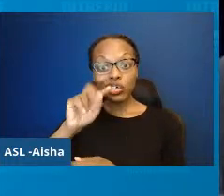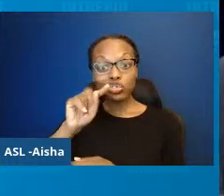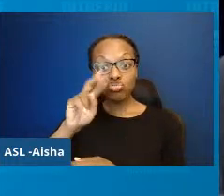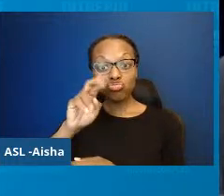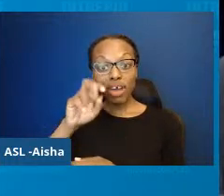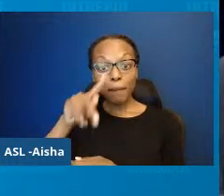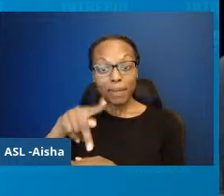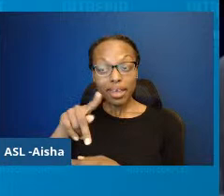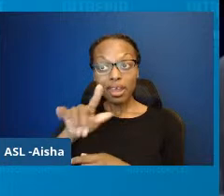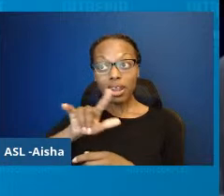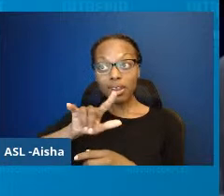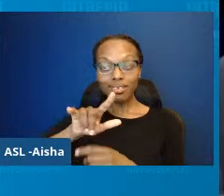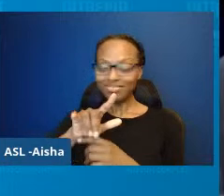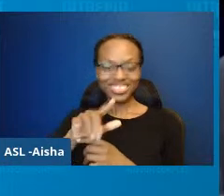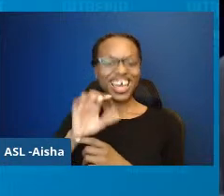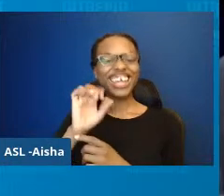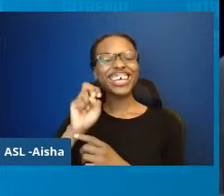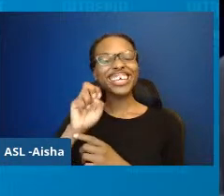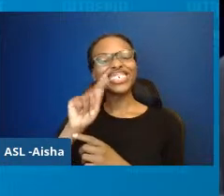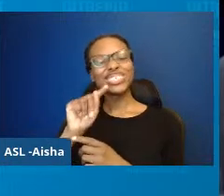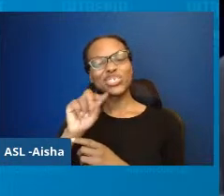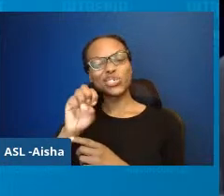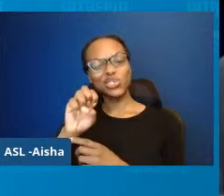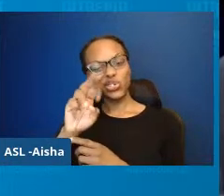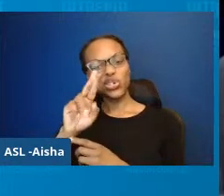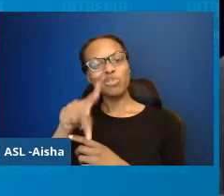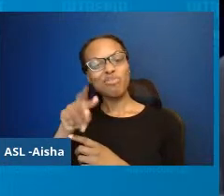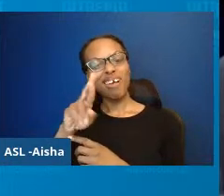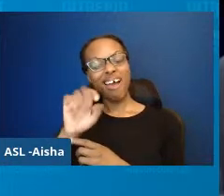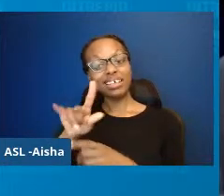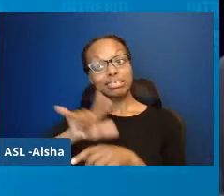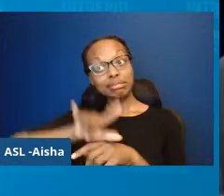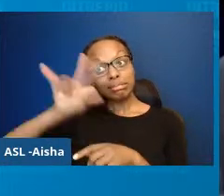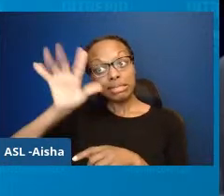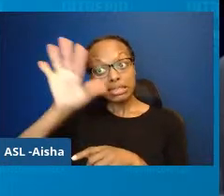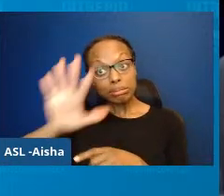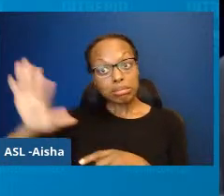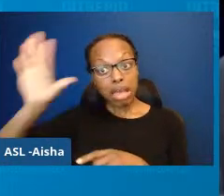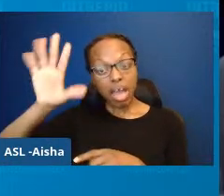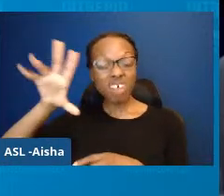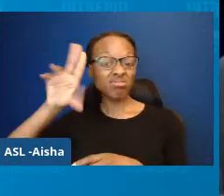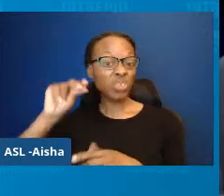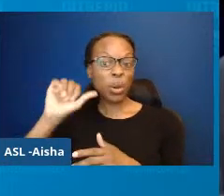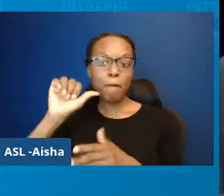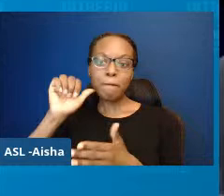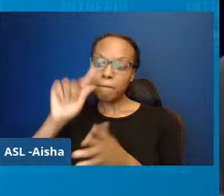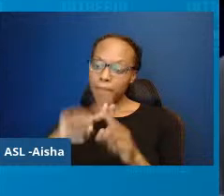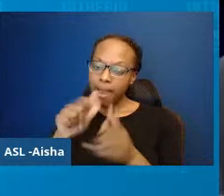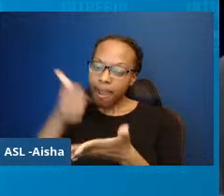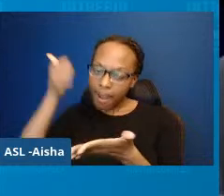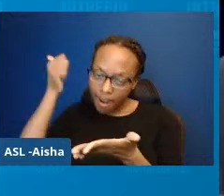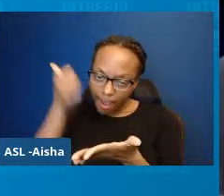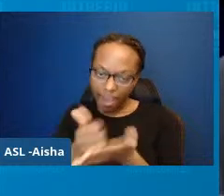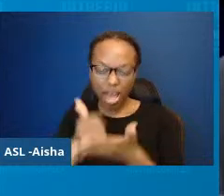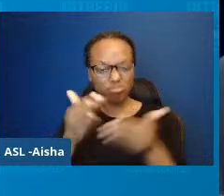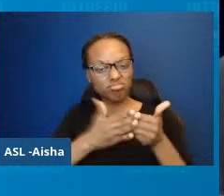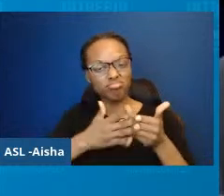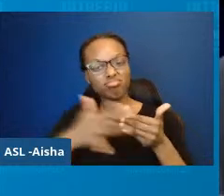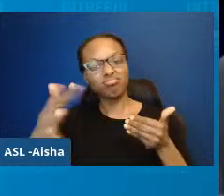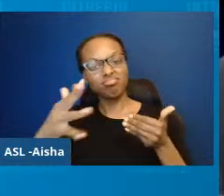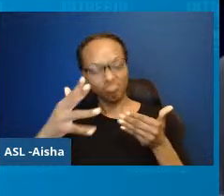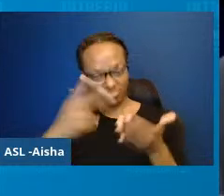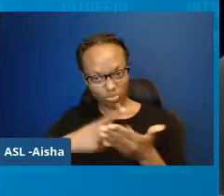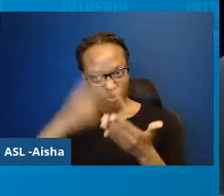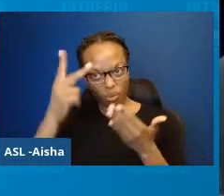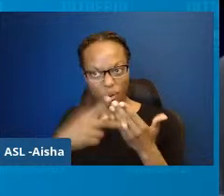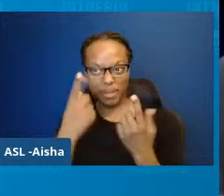spaceflight. As a test vehicle, Enterprise paved the way for the rest of the Space Shuttle program and inspired a generation to boldly